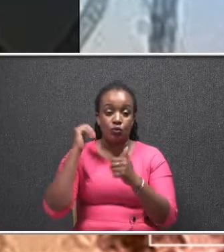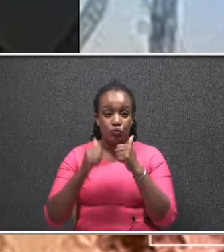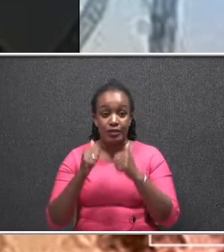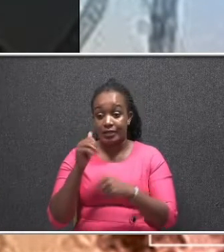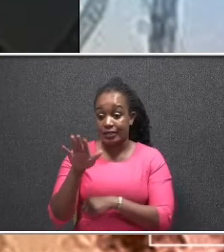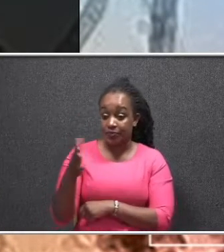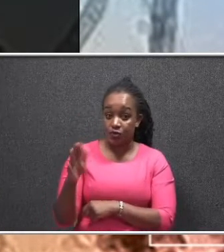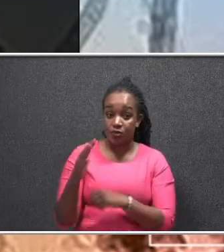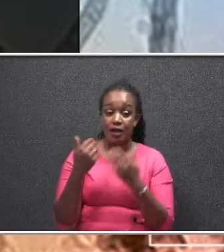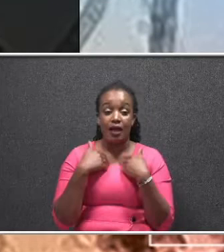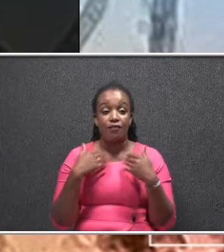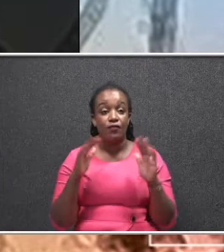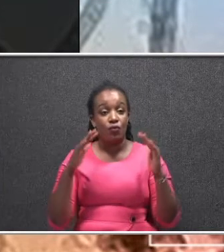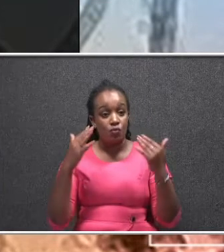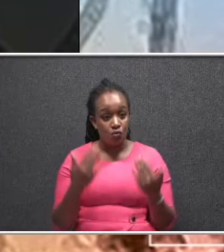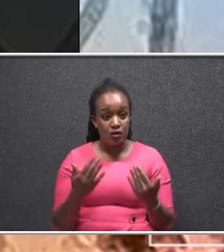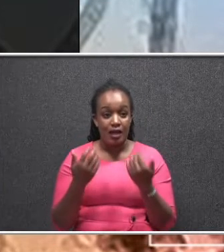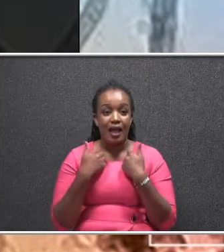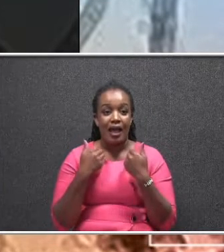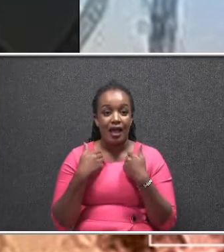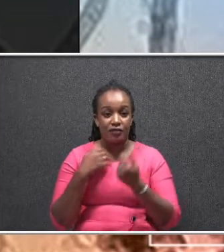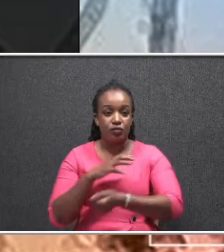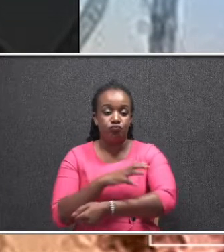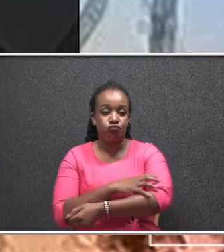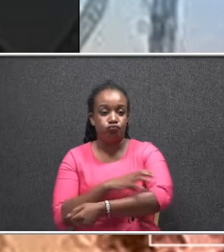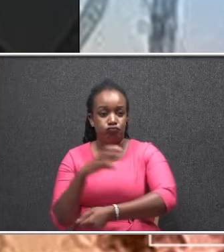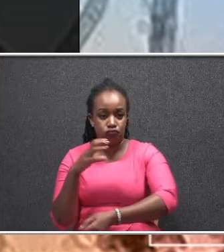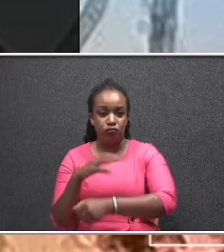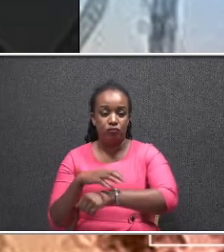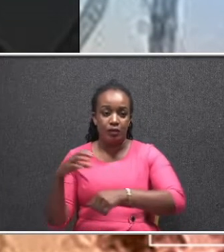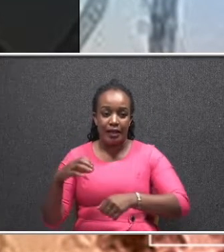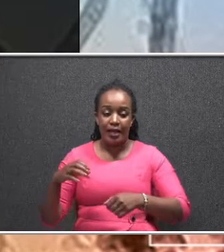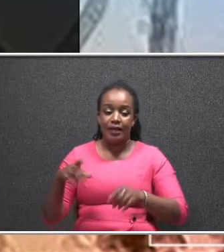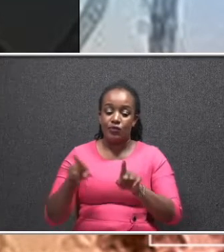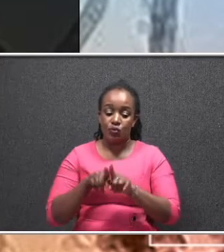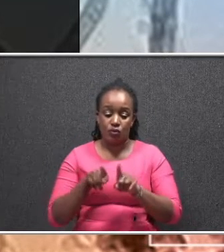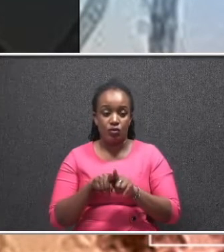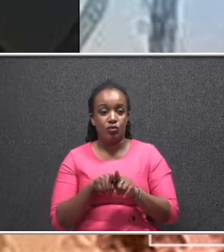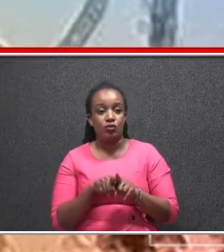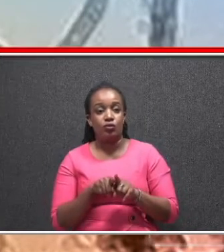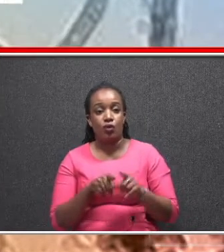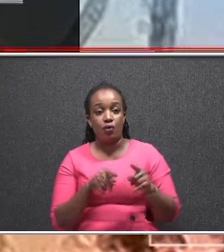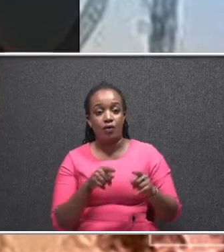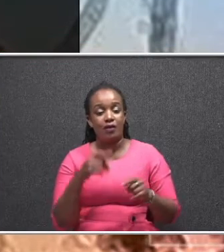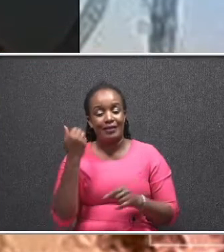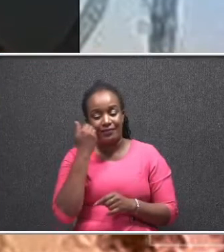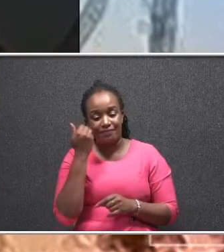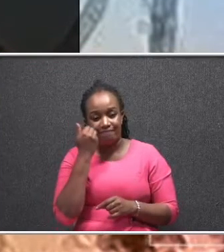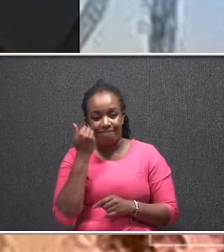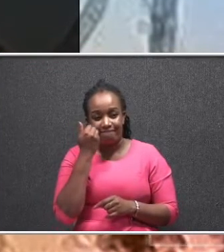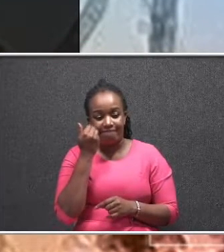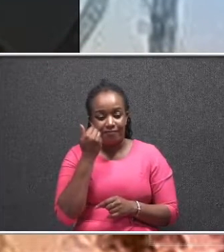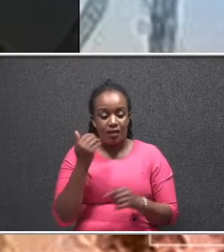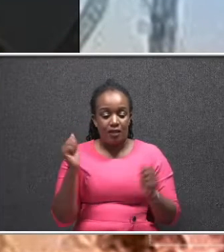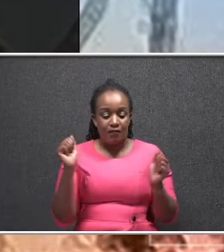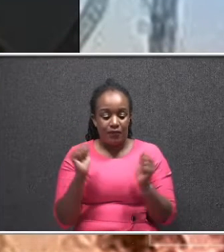one-sided facial swelling, nasal and sinus congestion, black lesions and nasal bridge, and fever. There is a